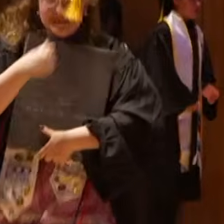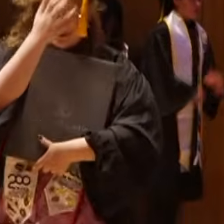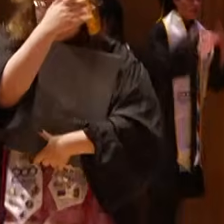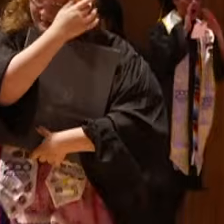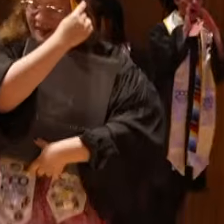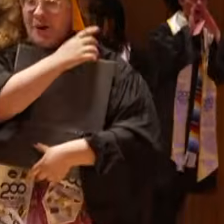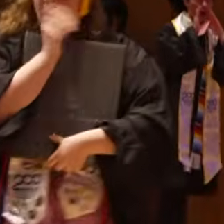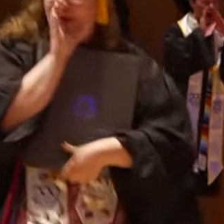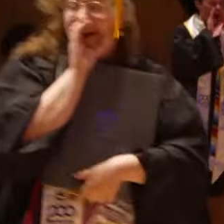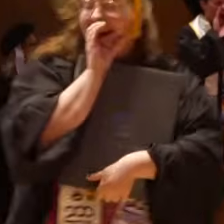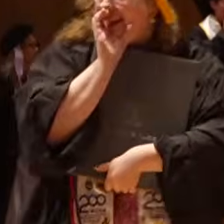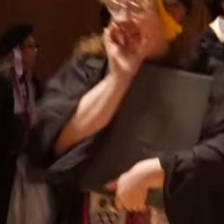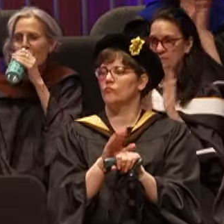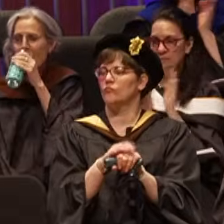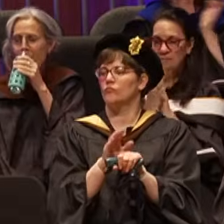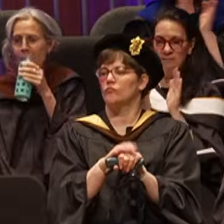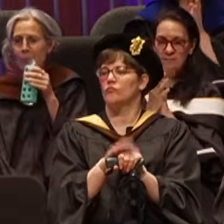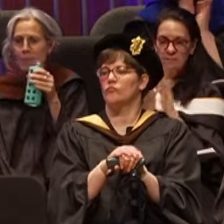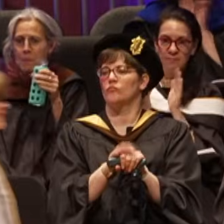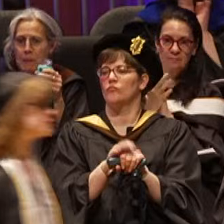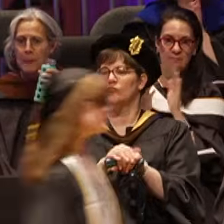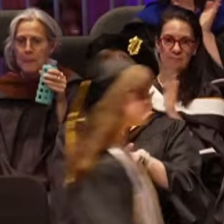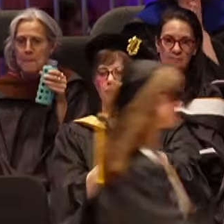Samantha Ryan, summa cum laude.